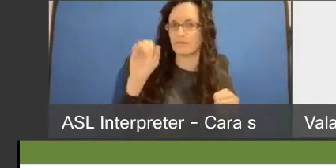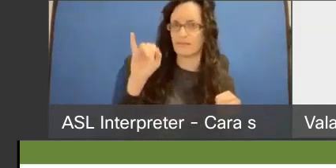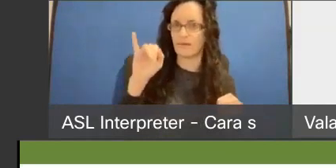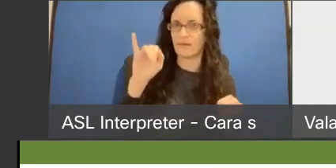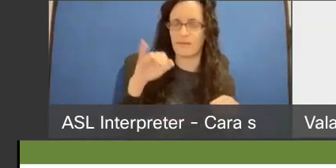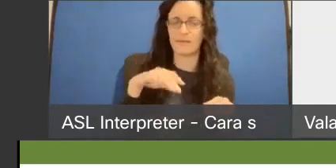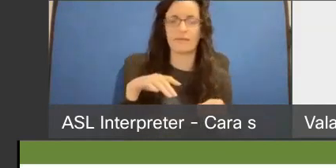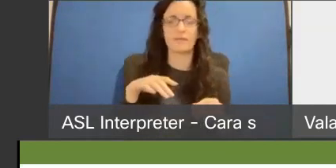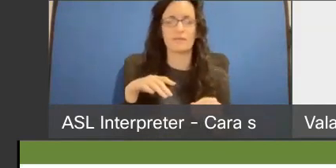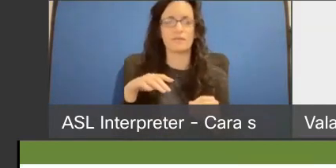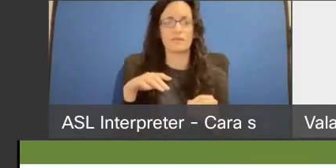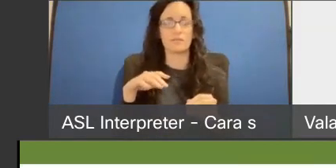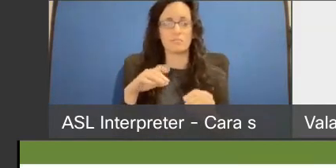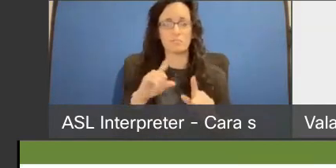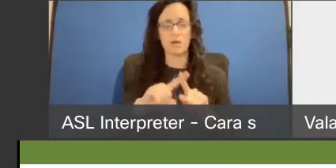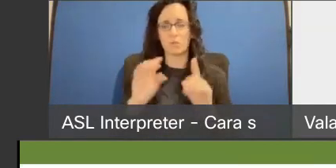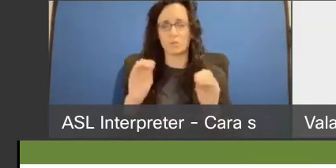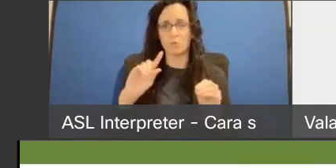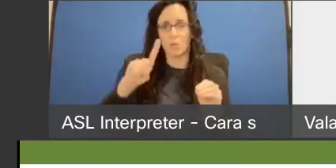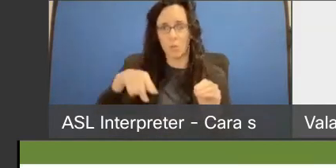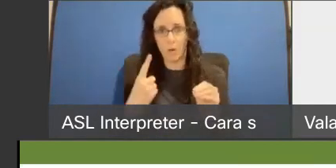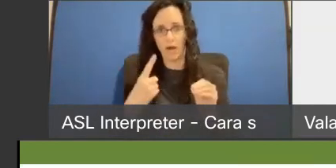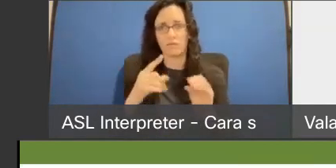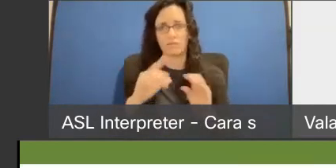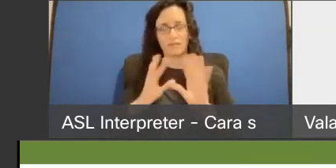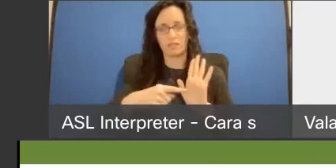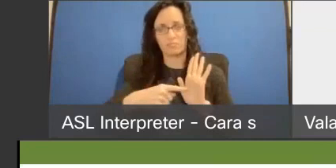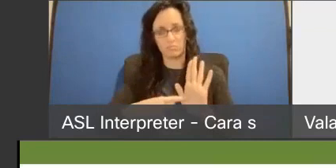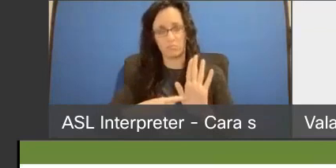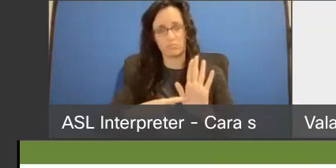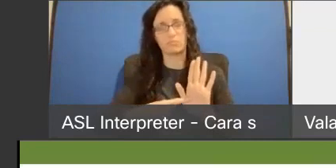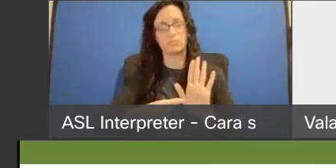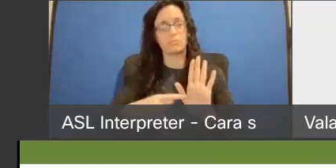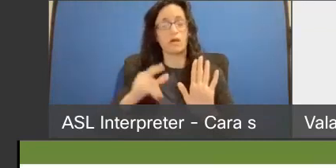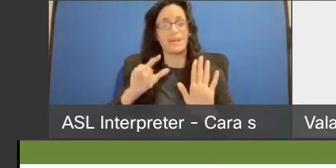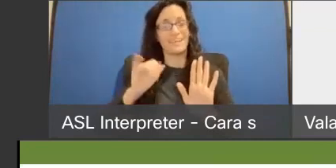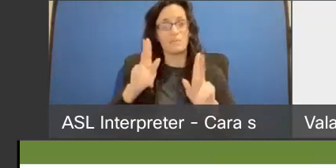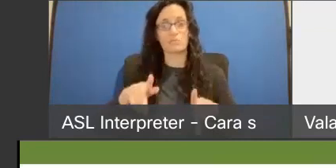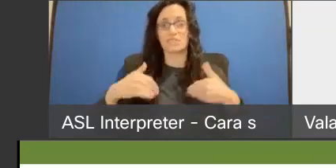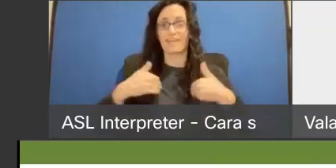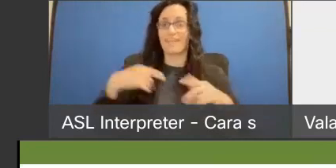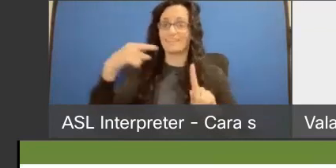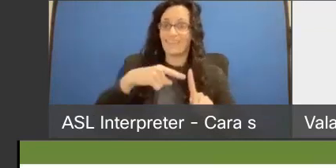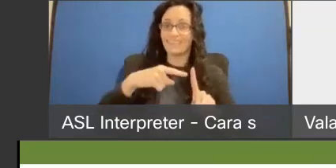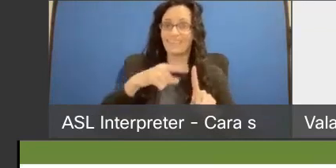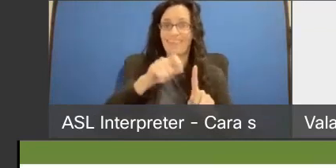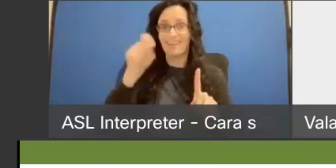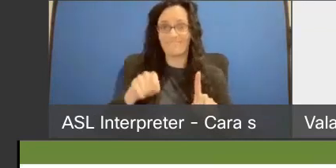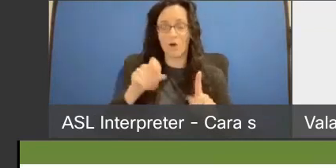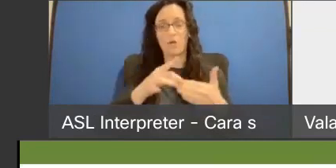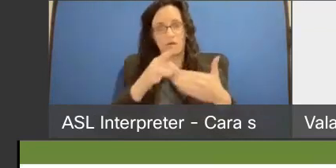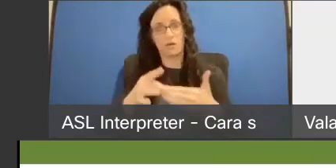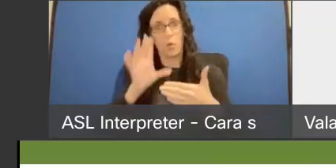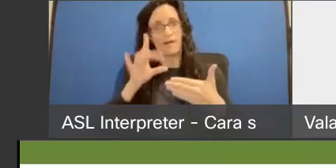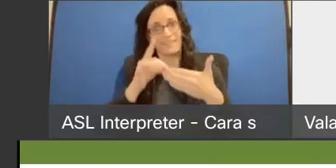of these indicates that someone is going to die of suicide. Again, just to reinforce, because it's such an important issue, that issue